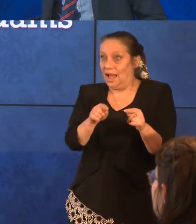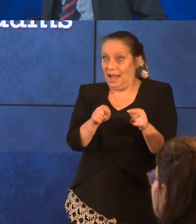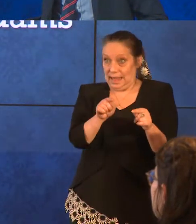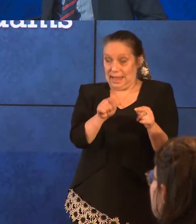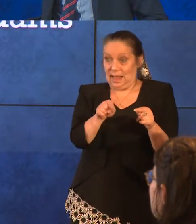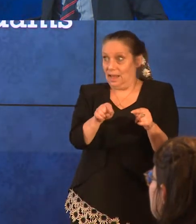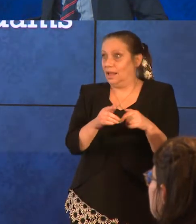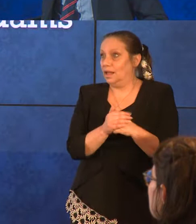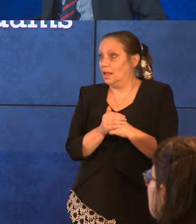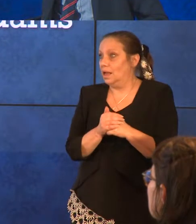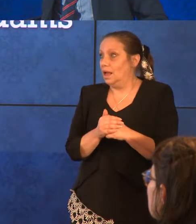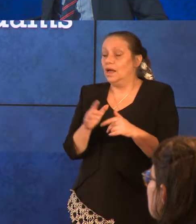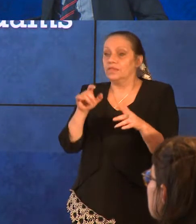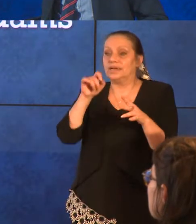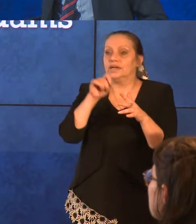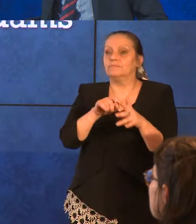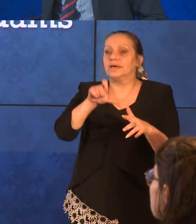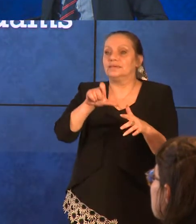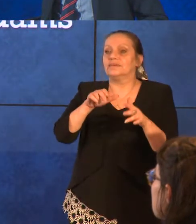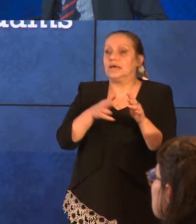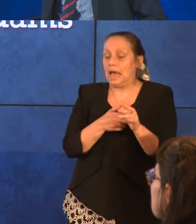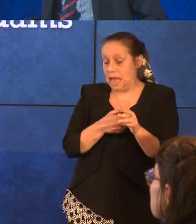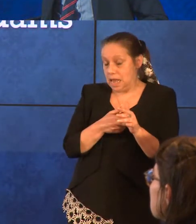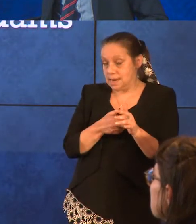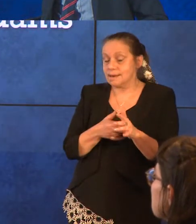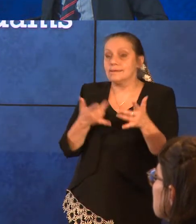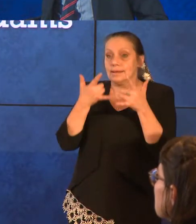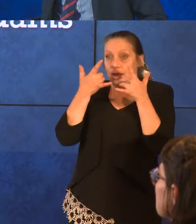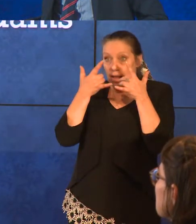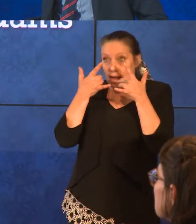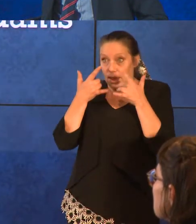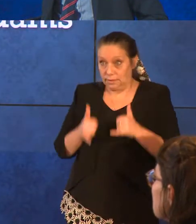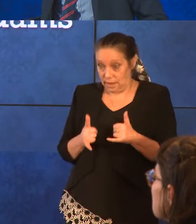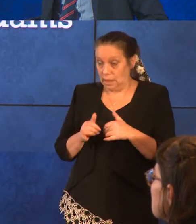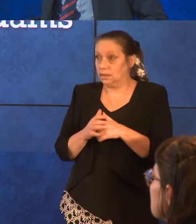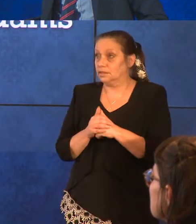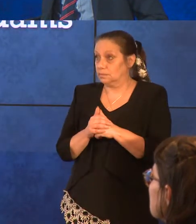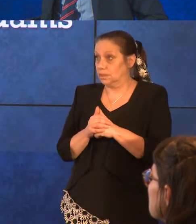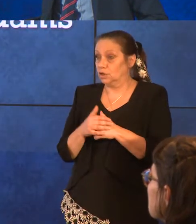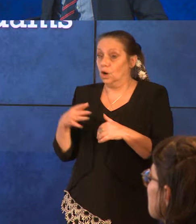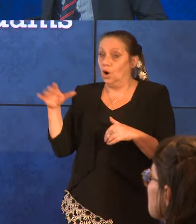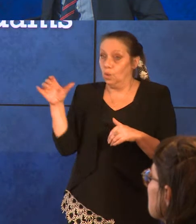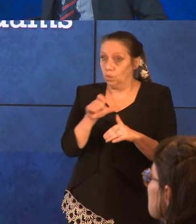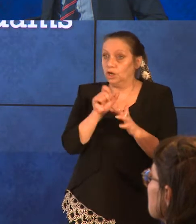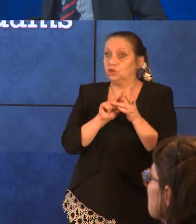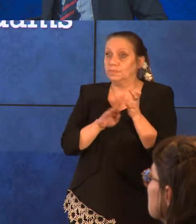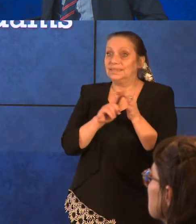a PEDS-DM assessment, which is a proper therapeutical assessment, which technically should only be done by allied health or with an allied